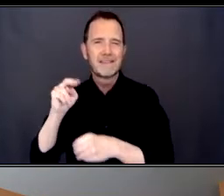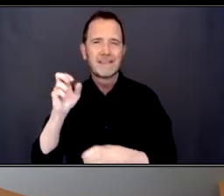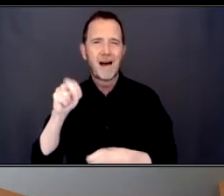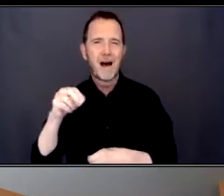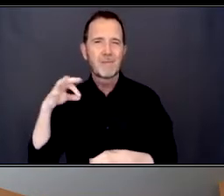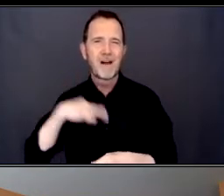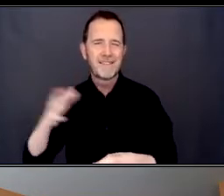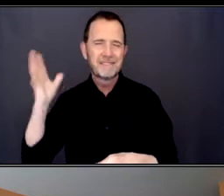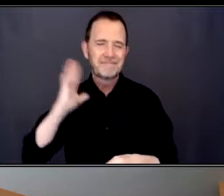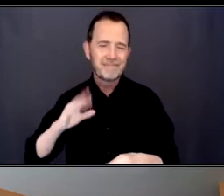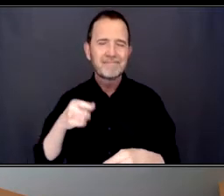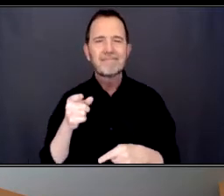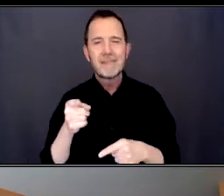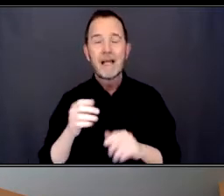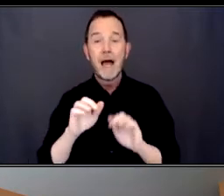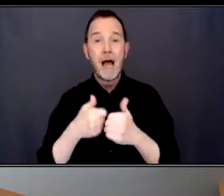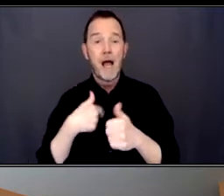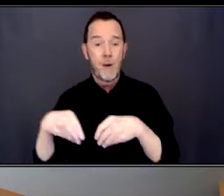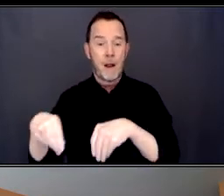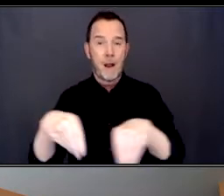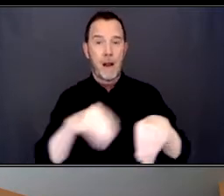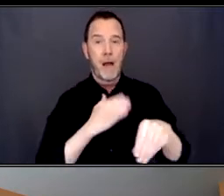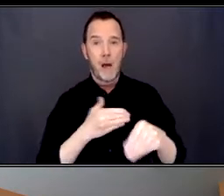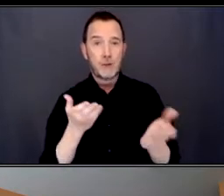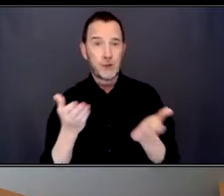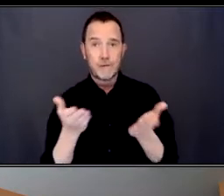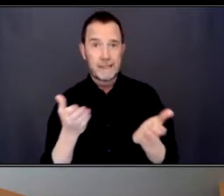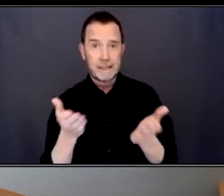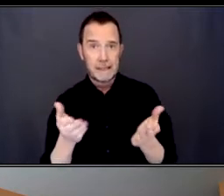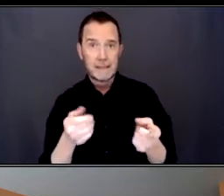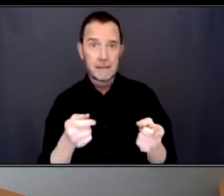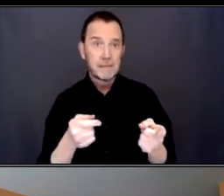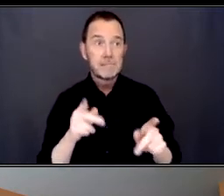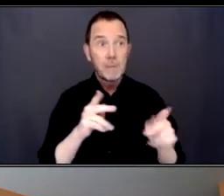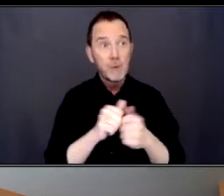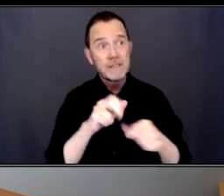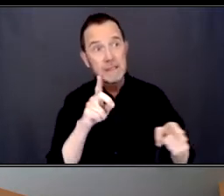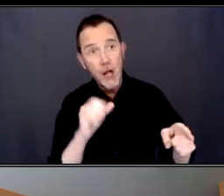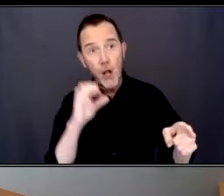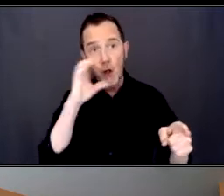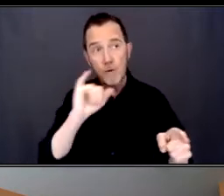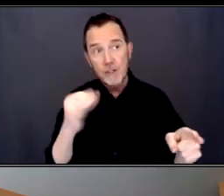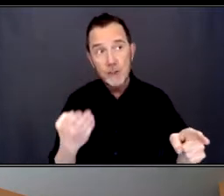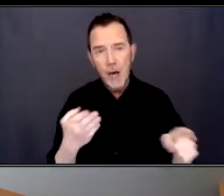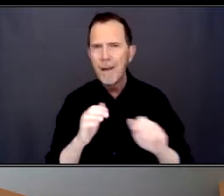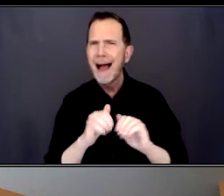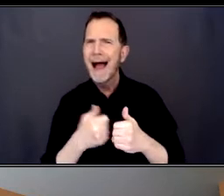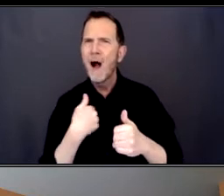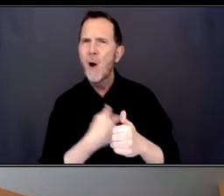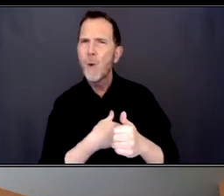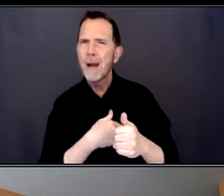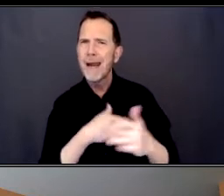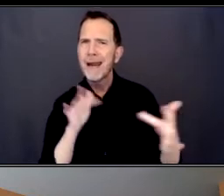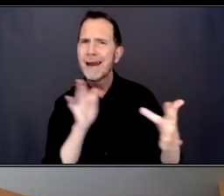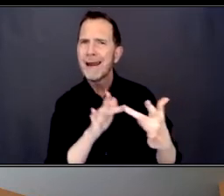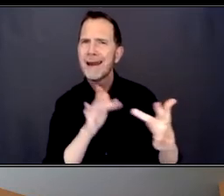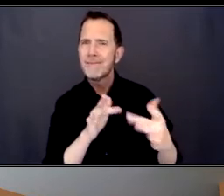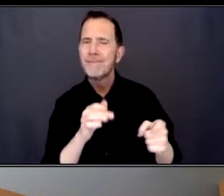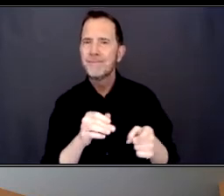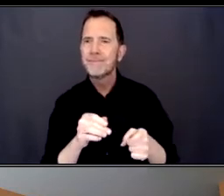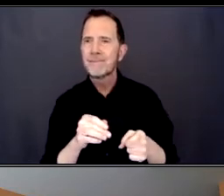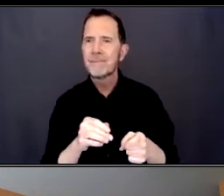our services for having people with disabilities looking for work is we would go to our current employers. I'll give you an example. I